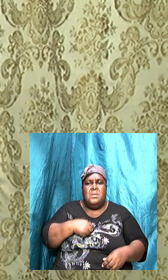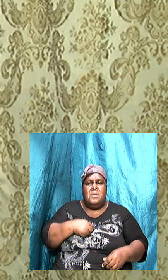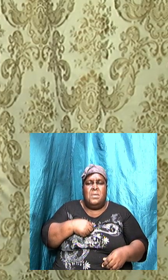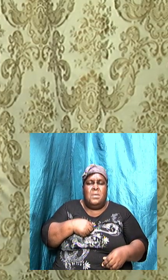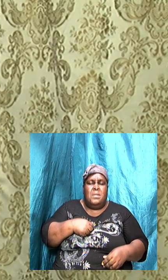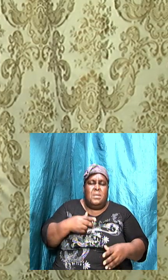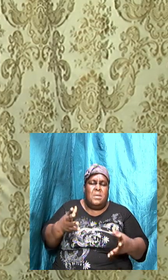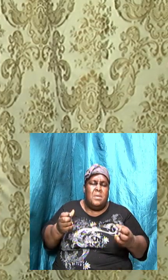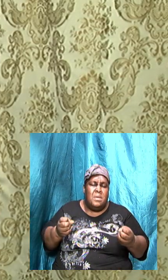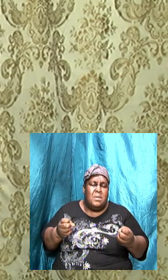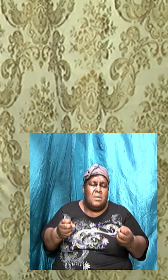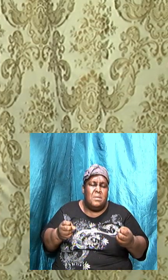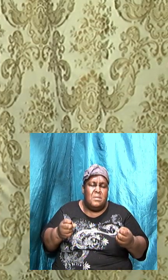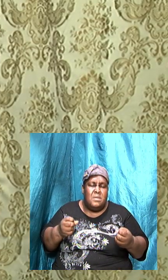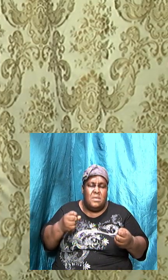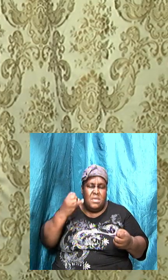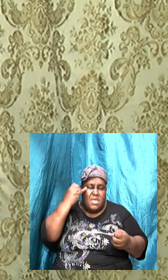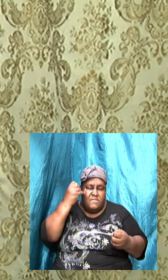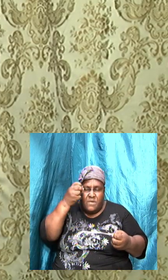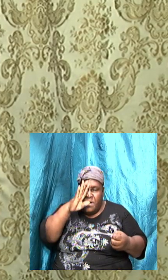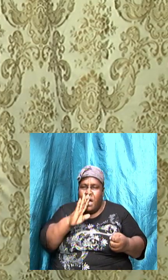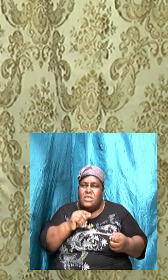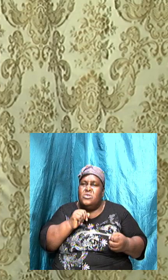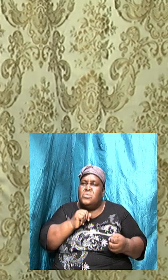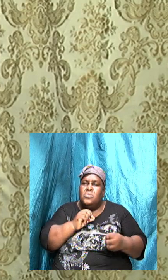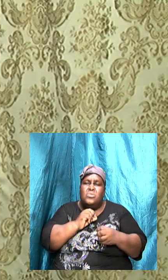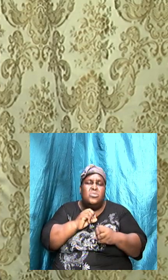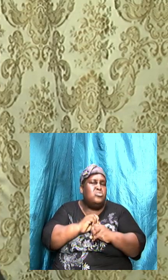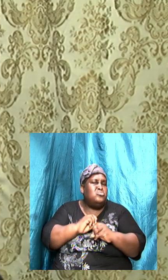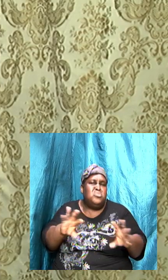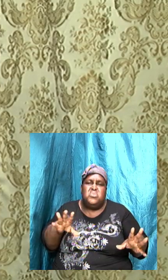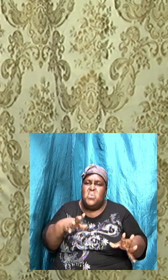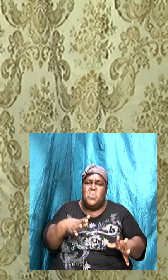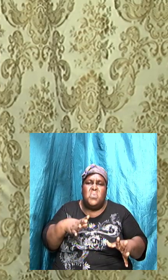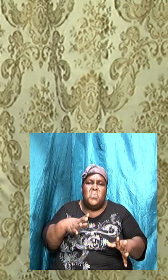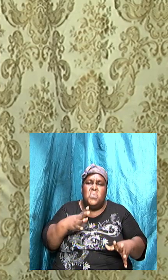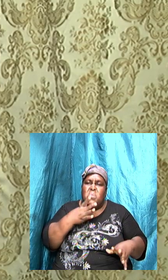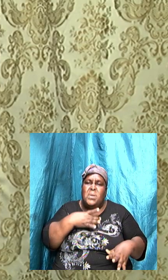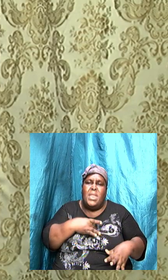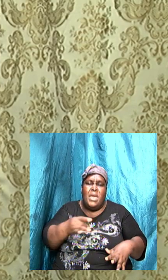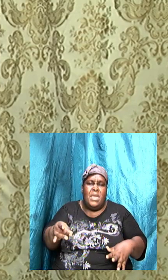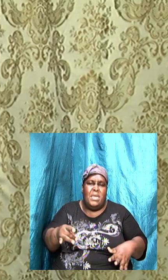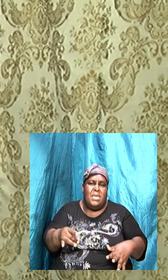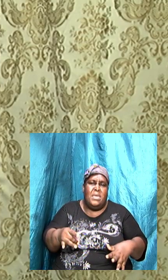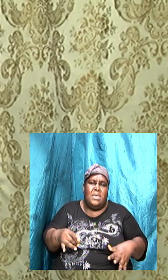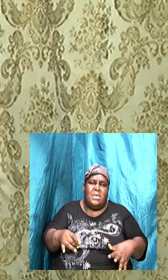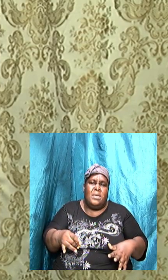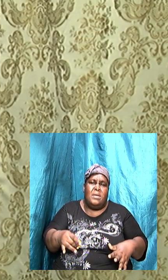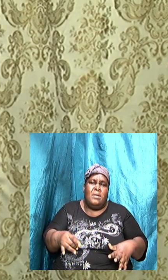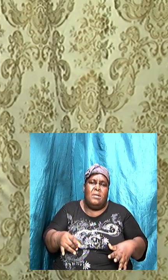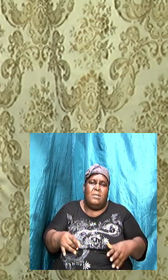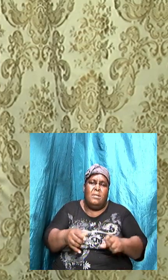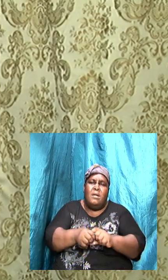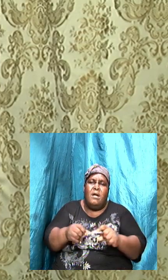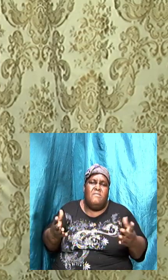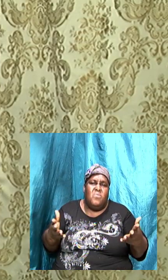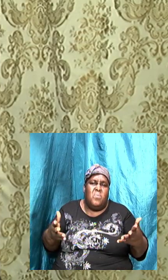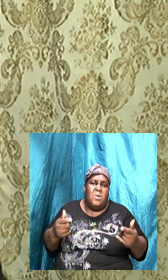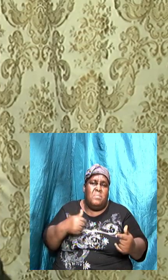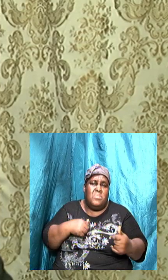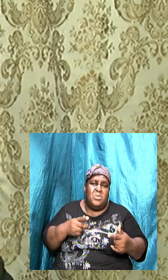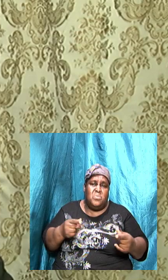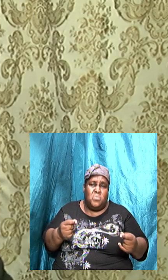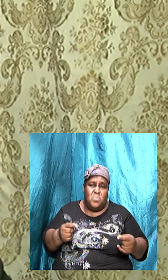dislikes and has a negative perception of who I am. No man can